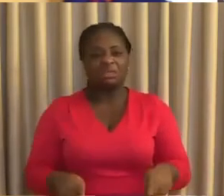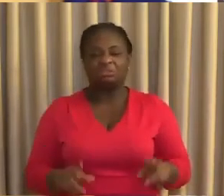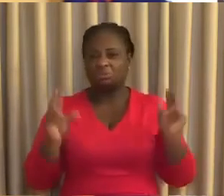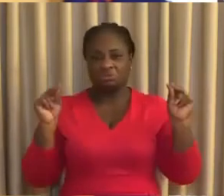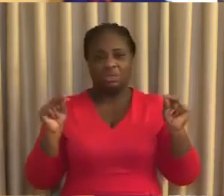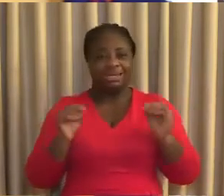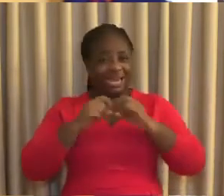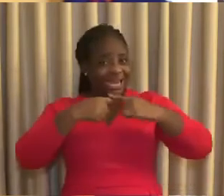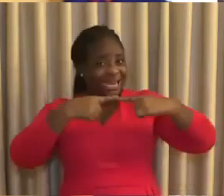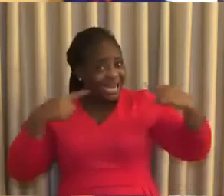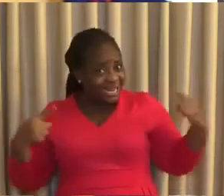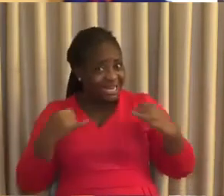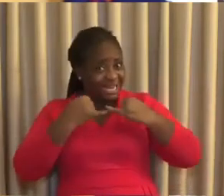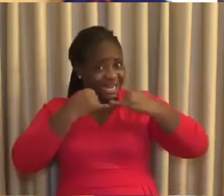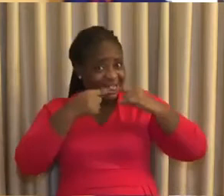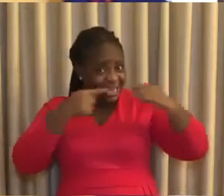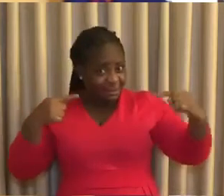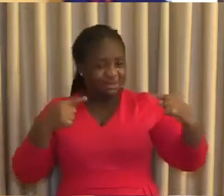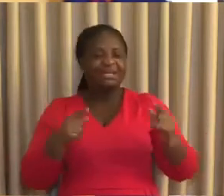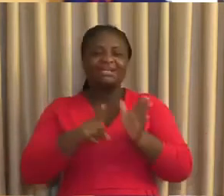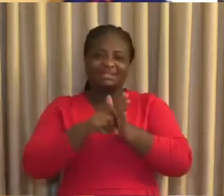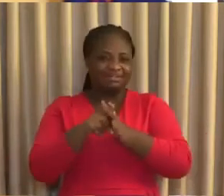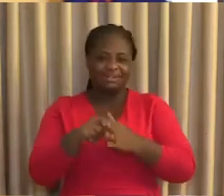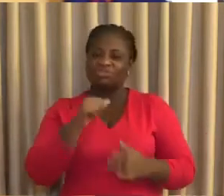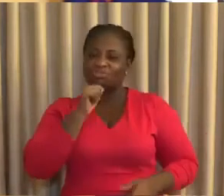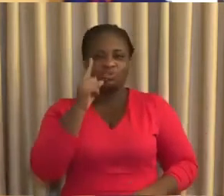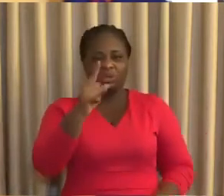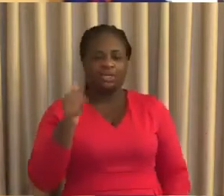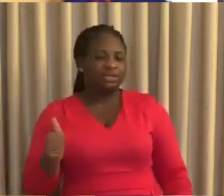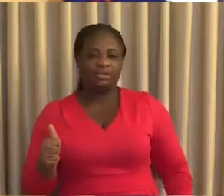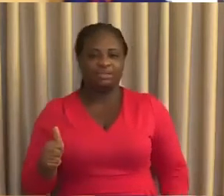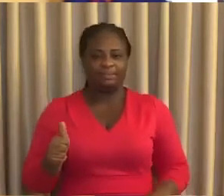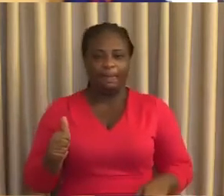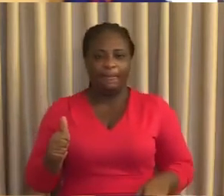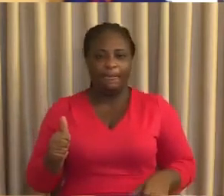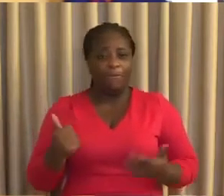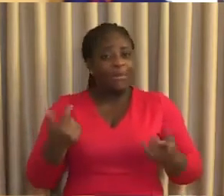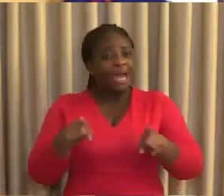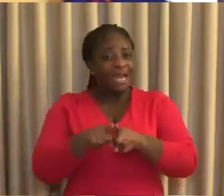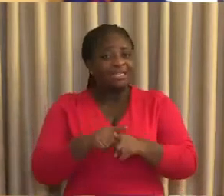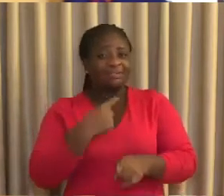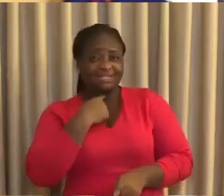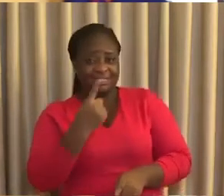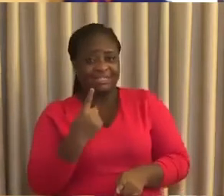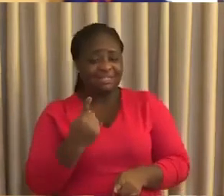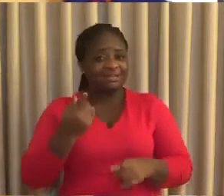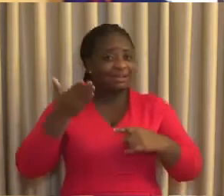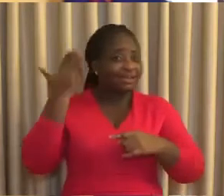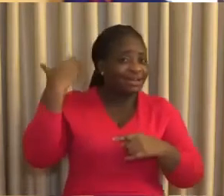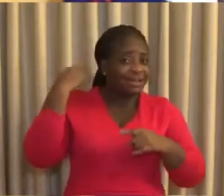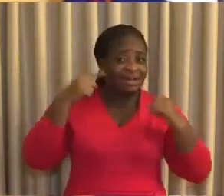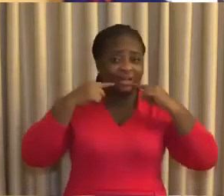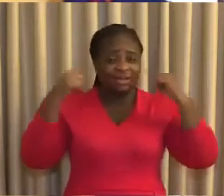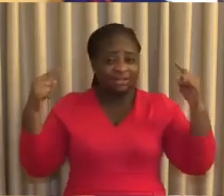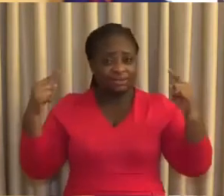virus and not each other. As I've stated in my earlier broadcasts, all the measures I have